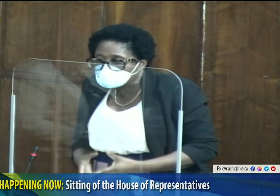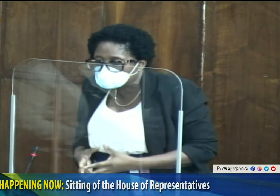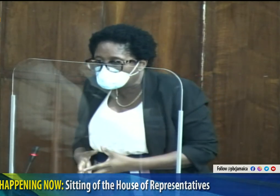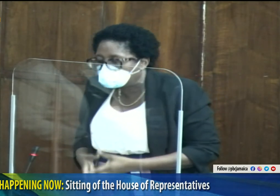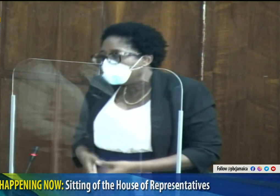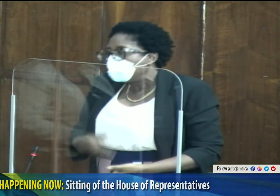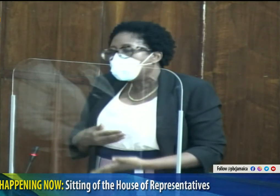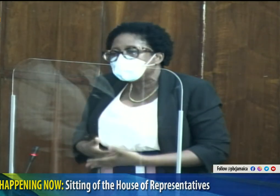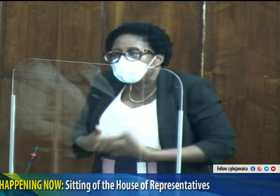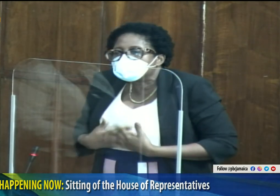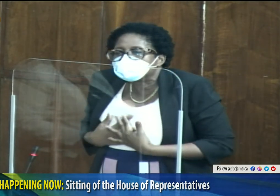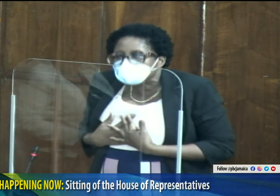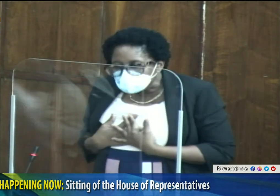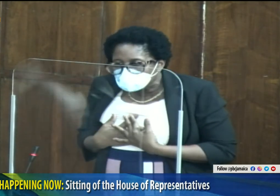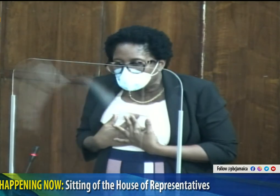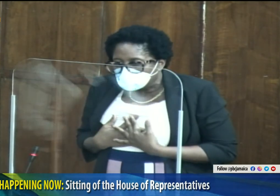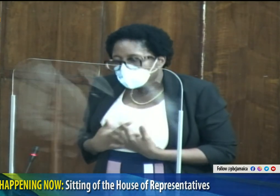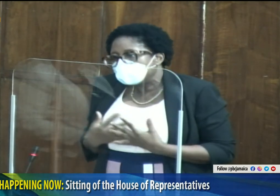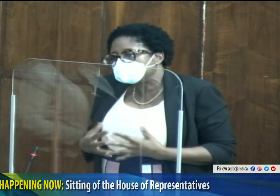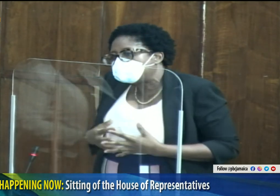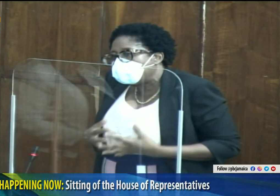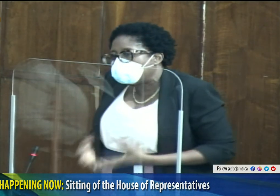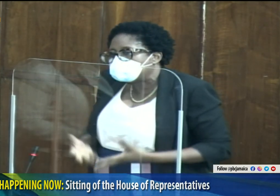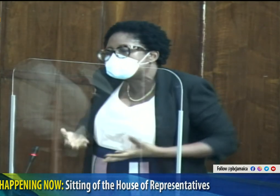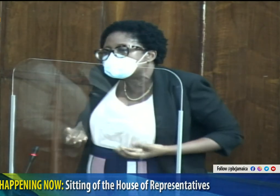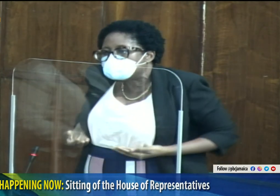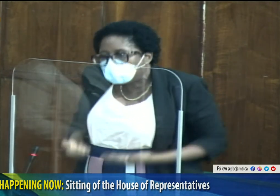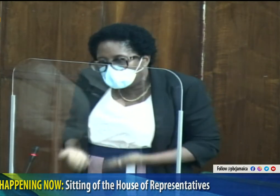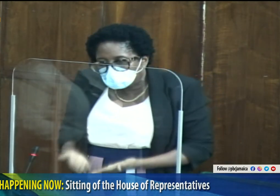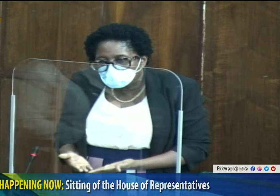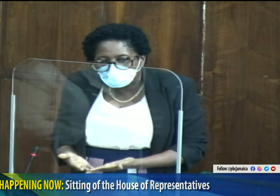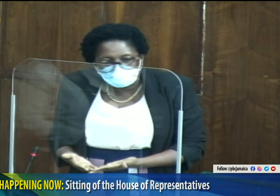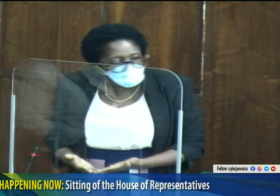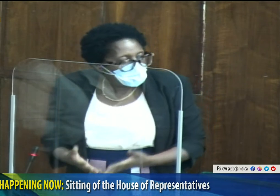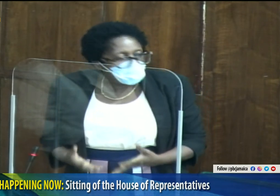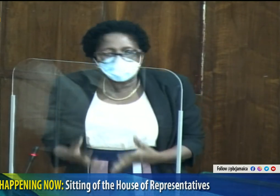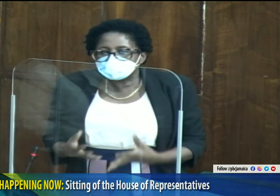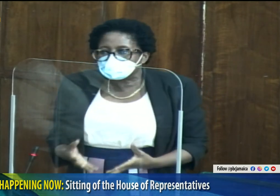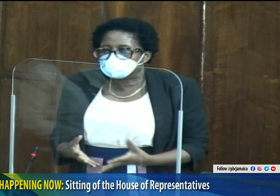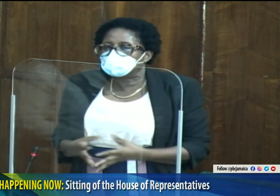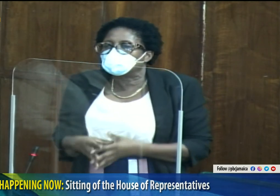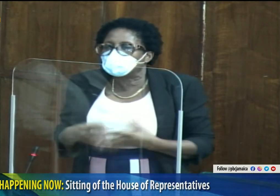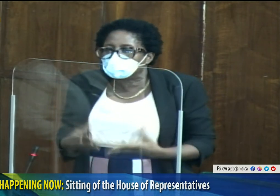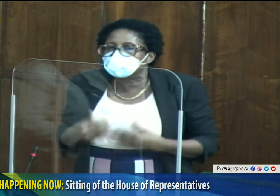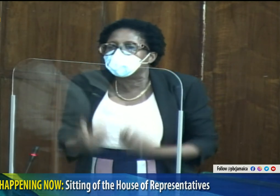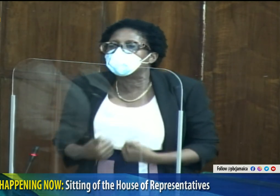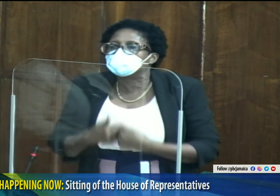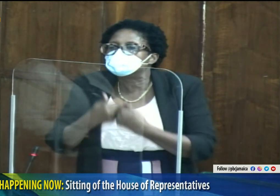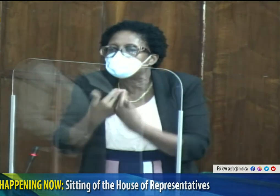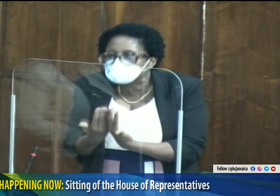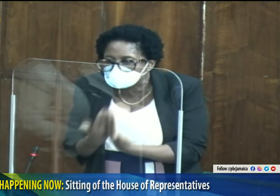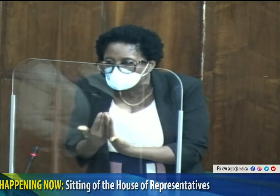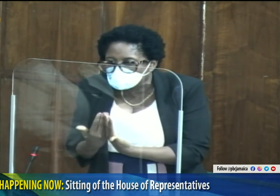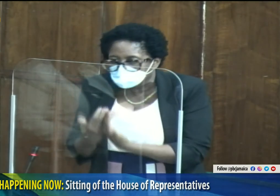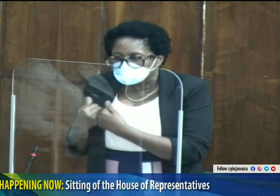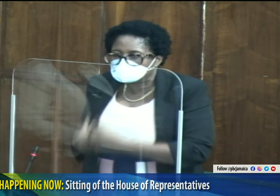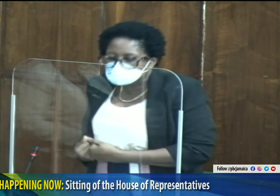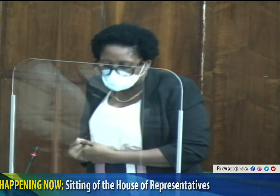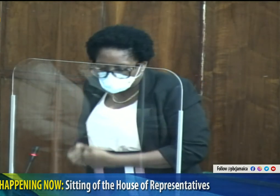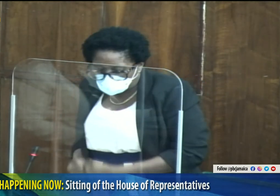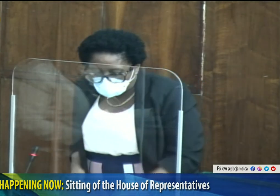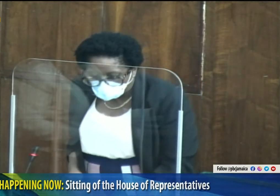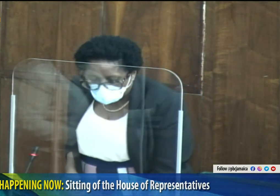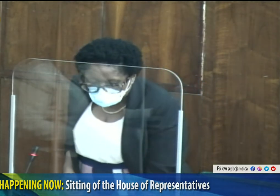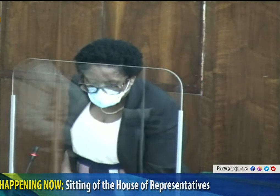conversation and they feel as if they have a stake in it and as if they really are contributing to the